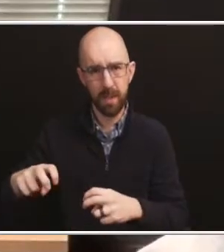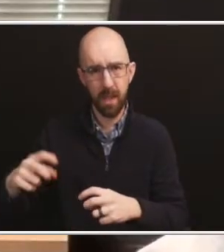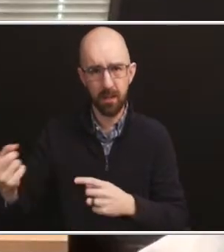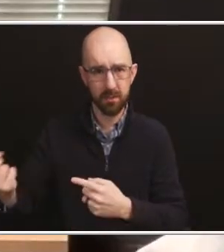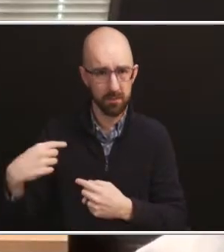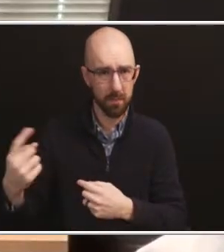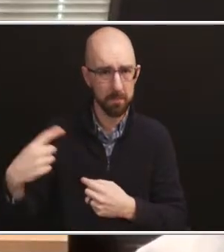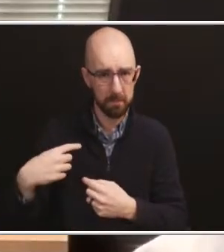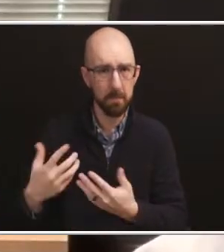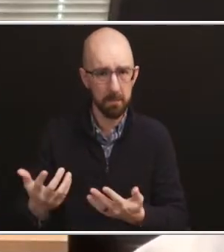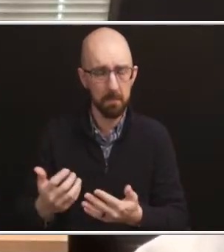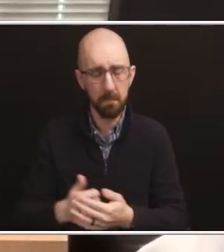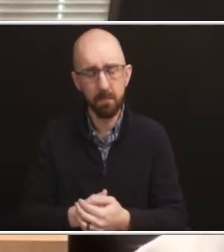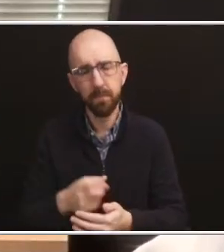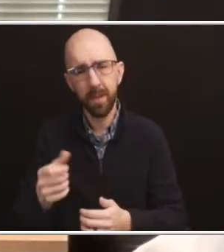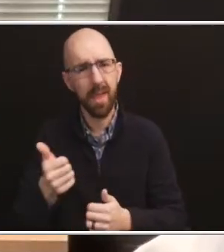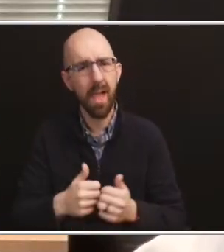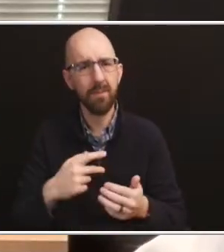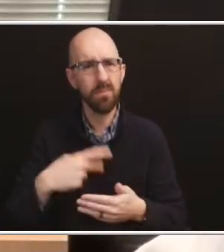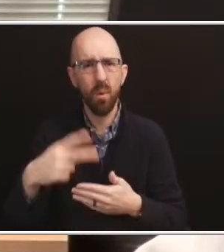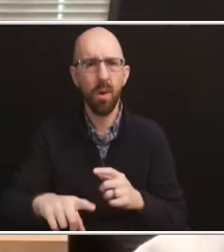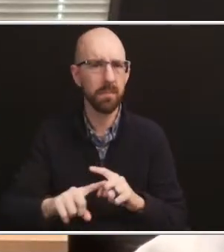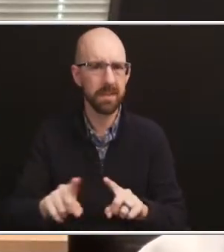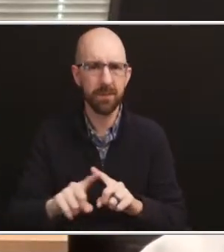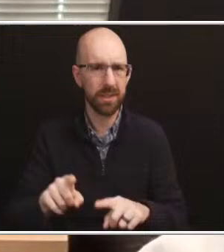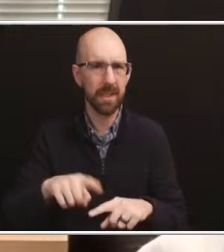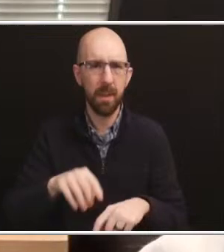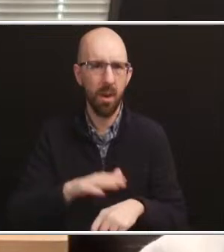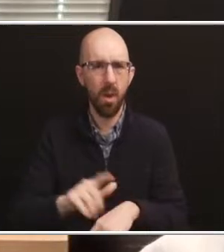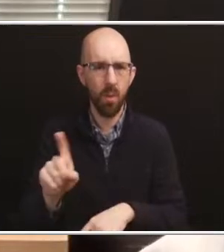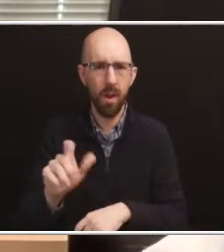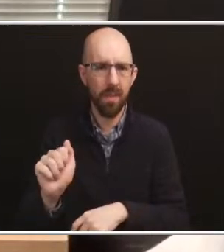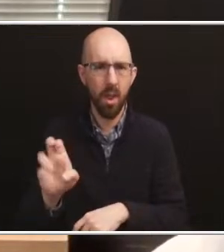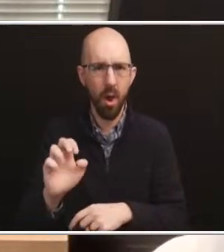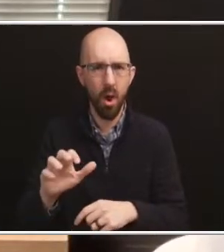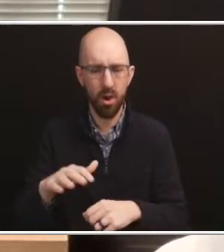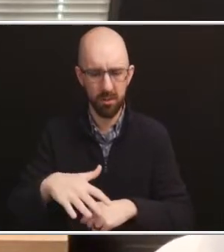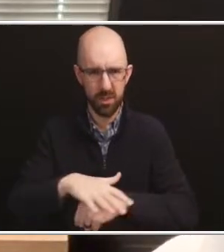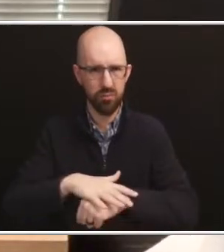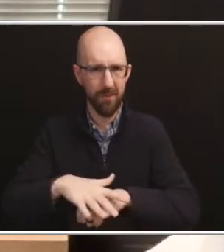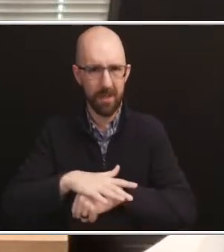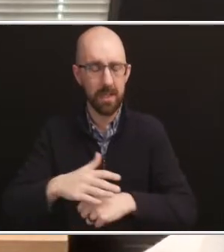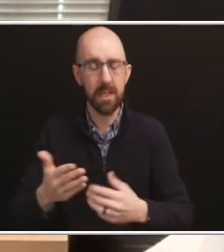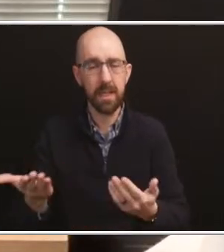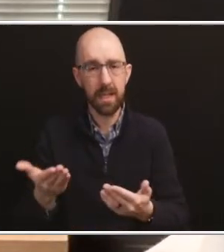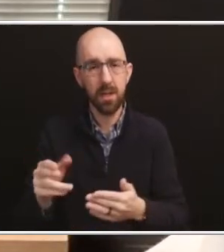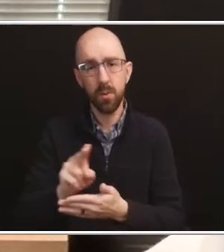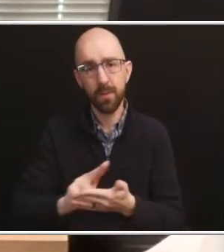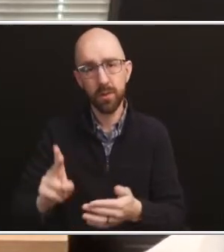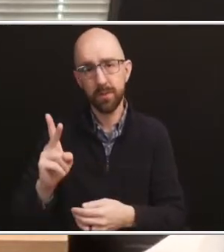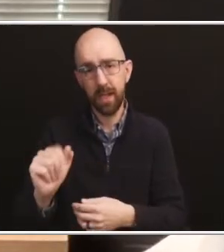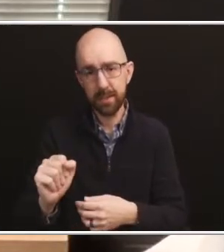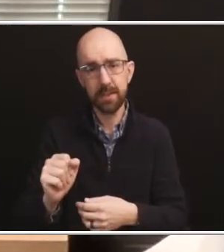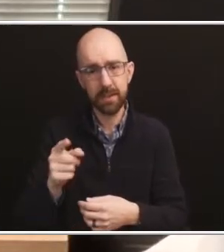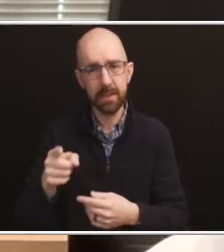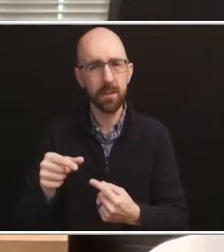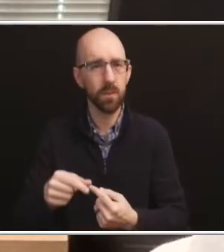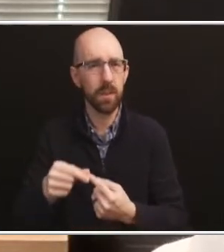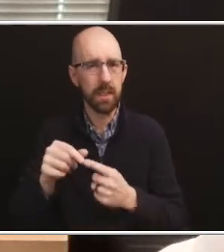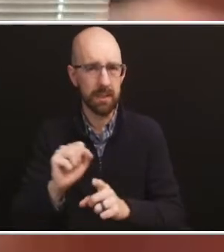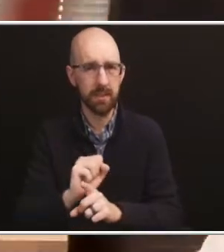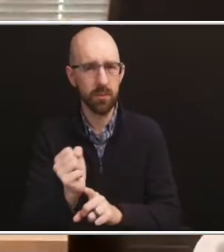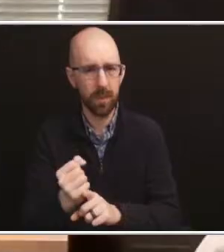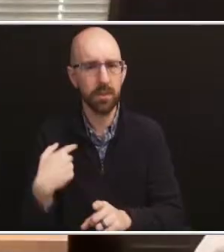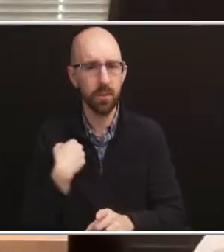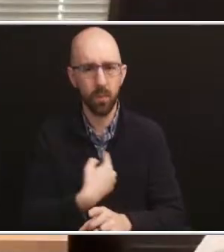so every program is going to be a little bit different depending on where they are geographically. And I would say here at the University of Kansas, it's a unique situation. We're